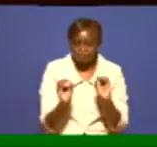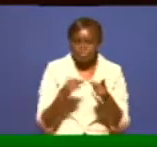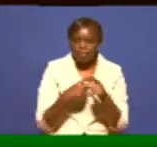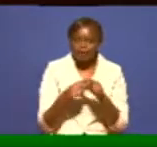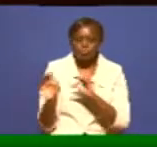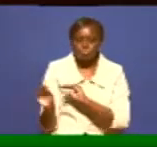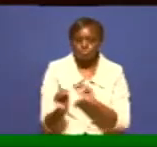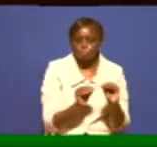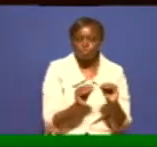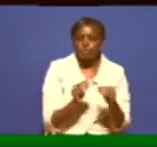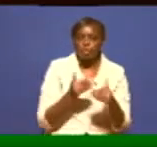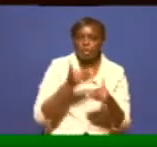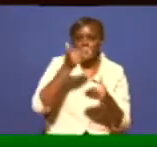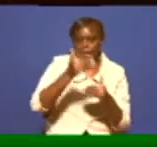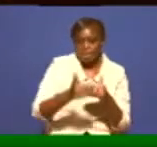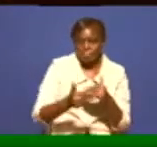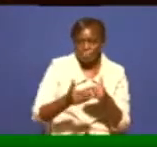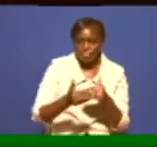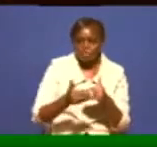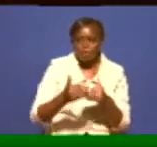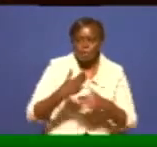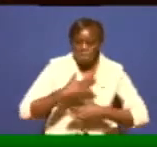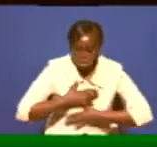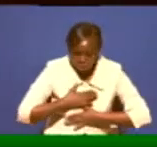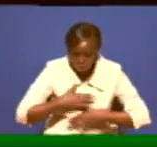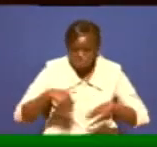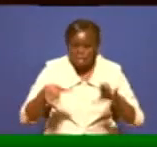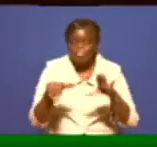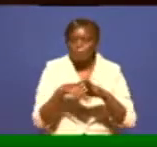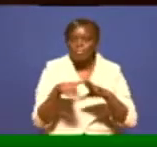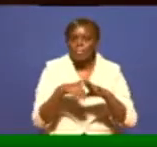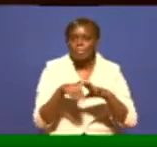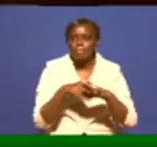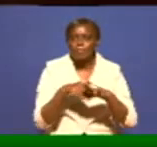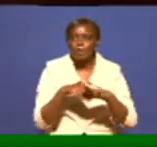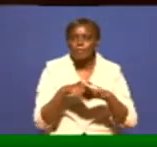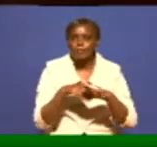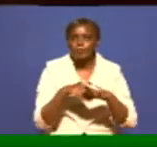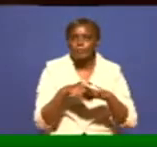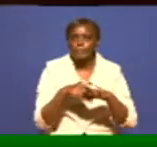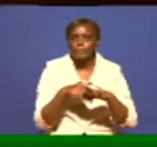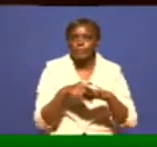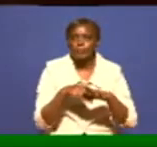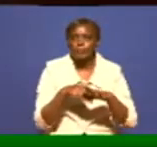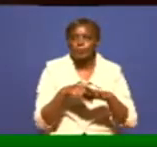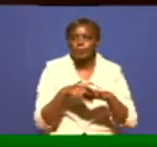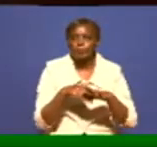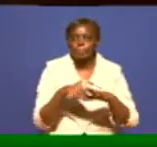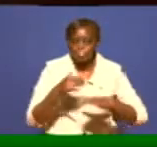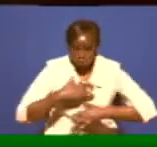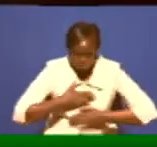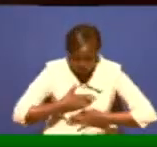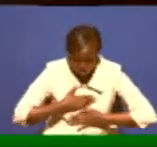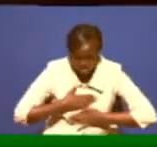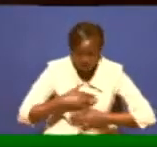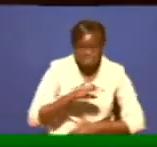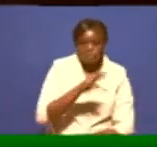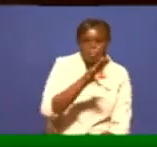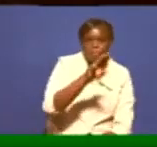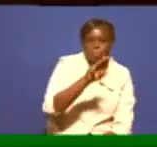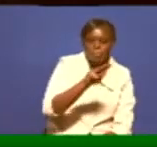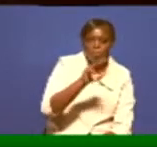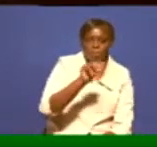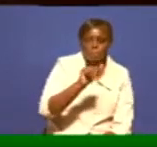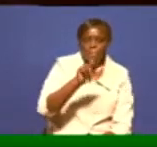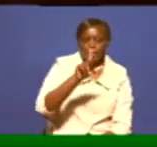the members who have not contributed and would wish to contribute. Honorable Makali Mulu. Yes,